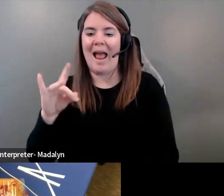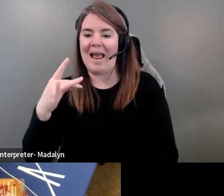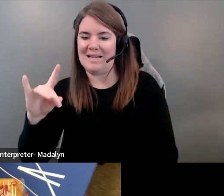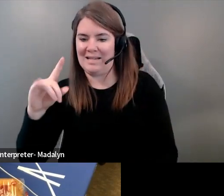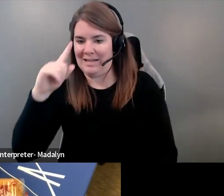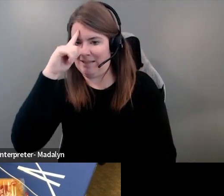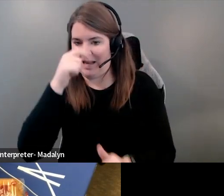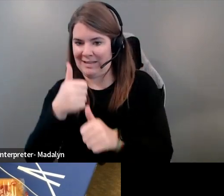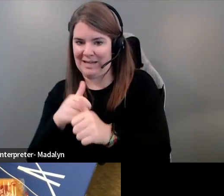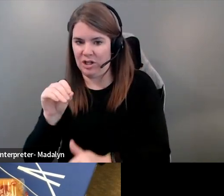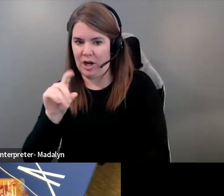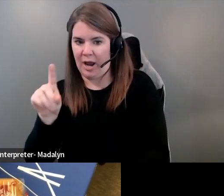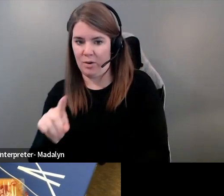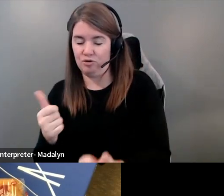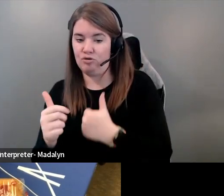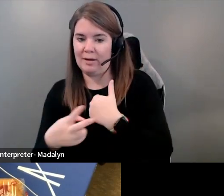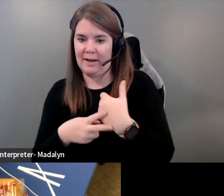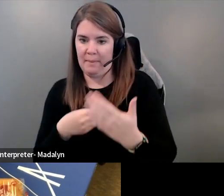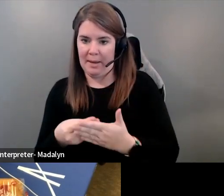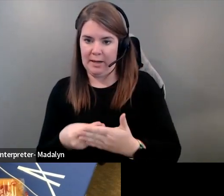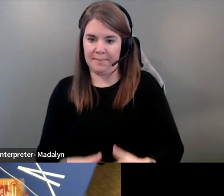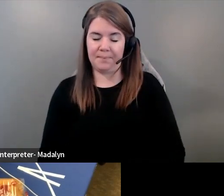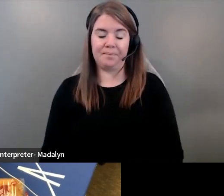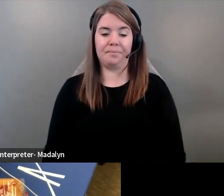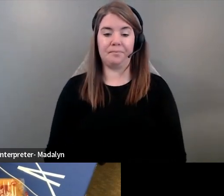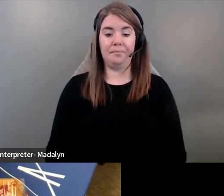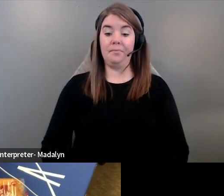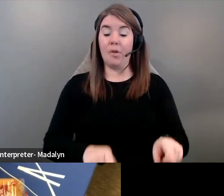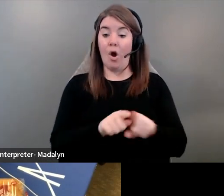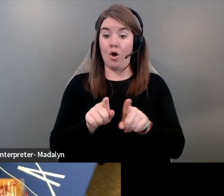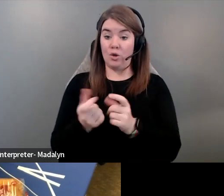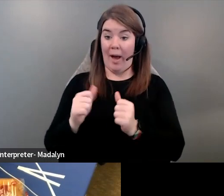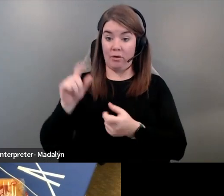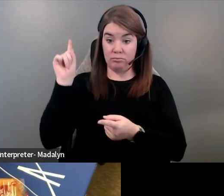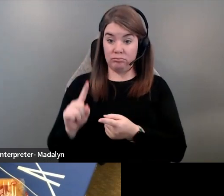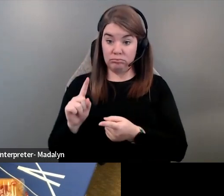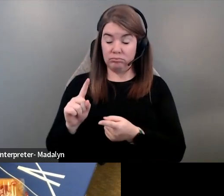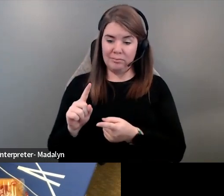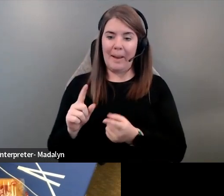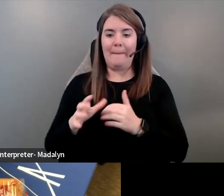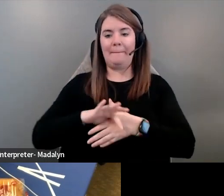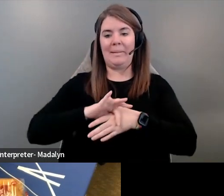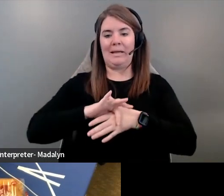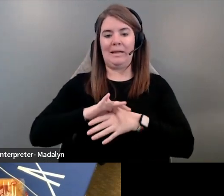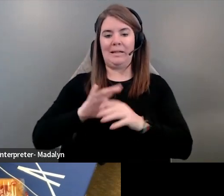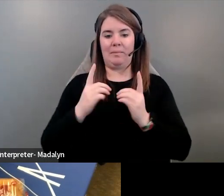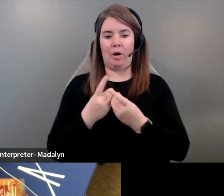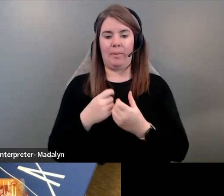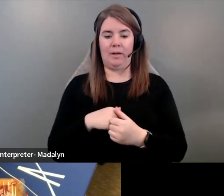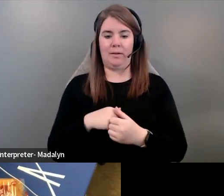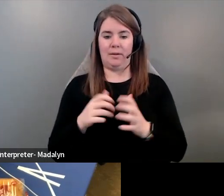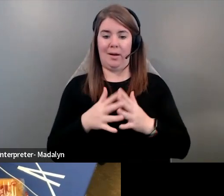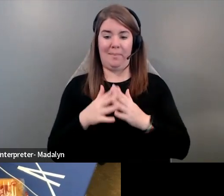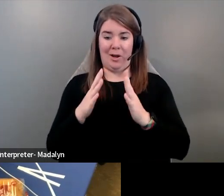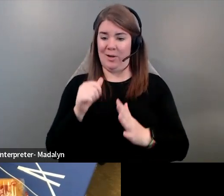some money there. Another area to cut back on your grocery bill is the meat department. Americans don't need